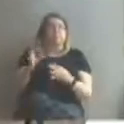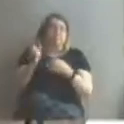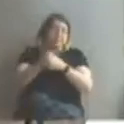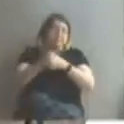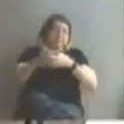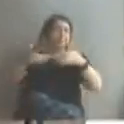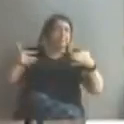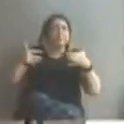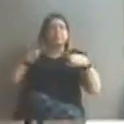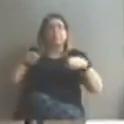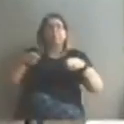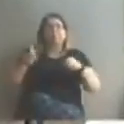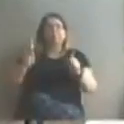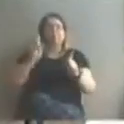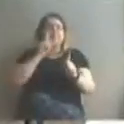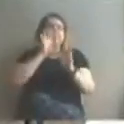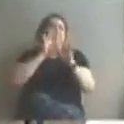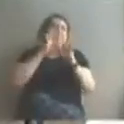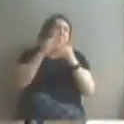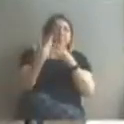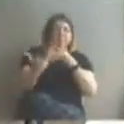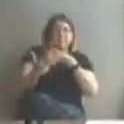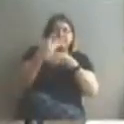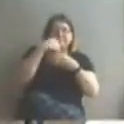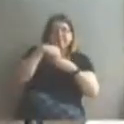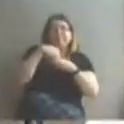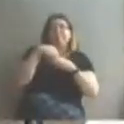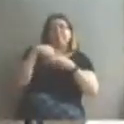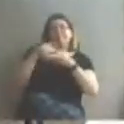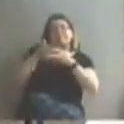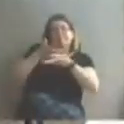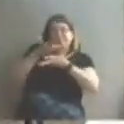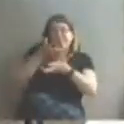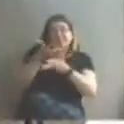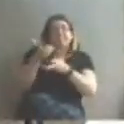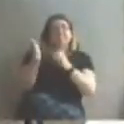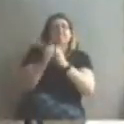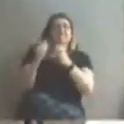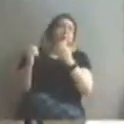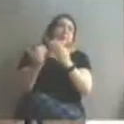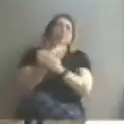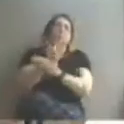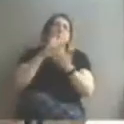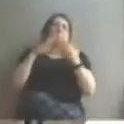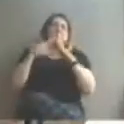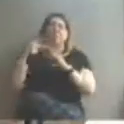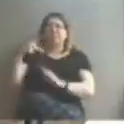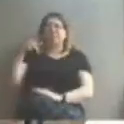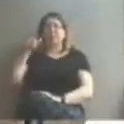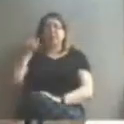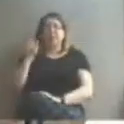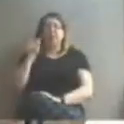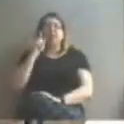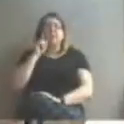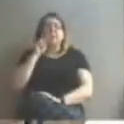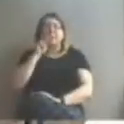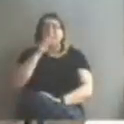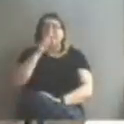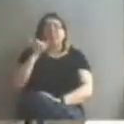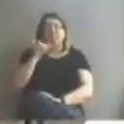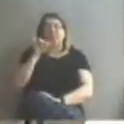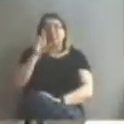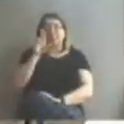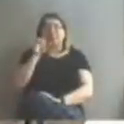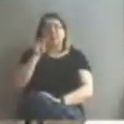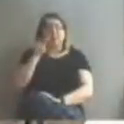expanded opportunities for family involvement and engagement with the new community PTA for Mary Ryan Academy